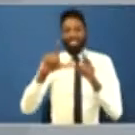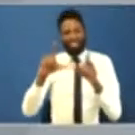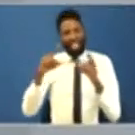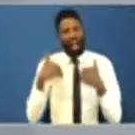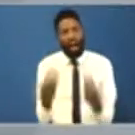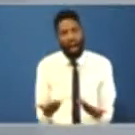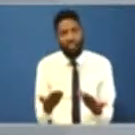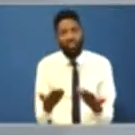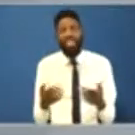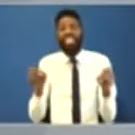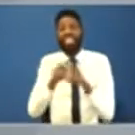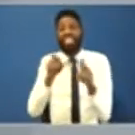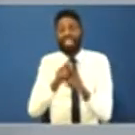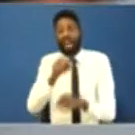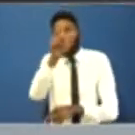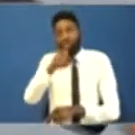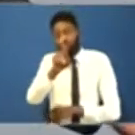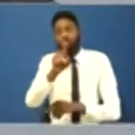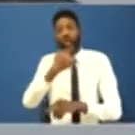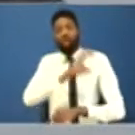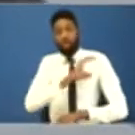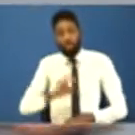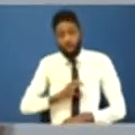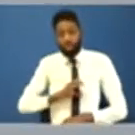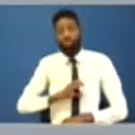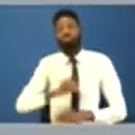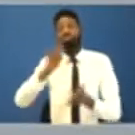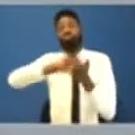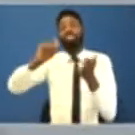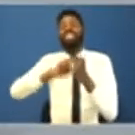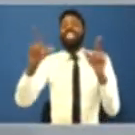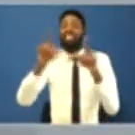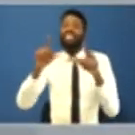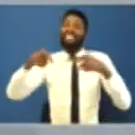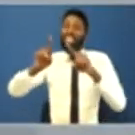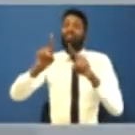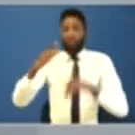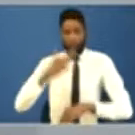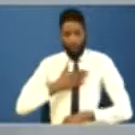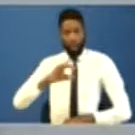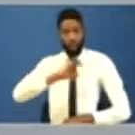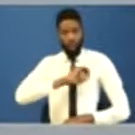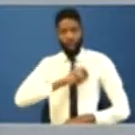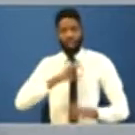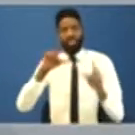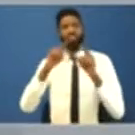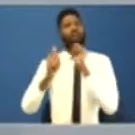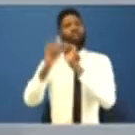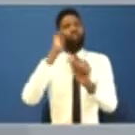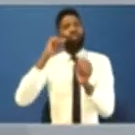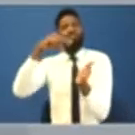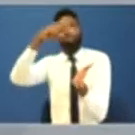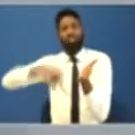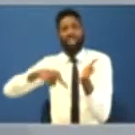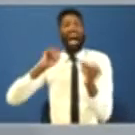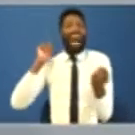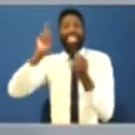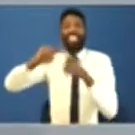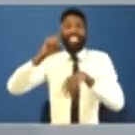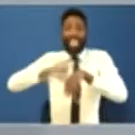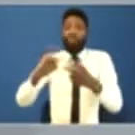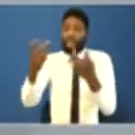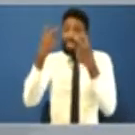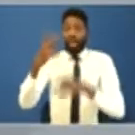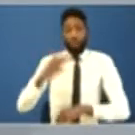that guy in a commission that wrote for him his certificate he couldn't look at my own certificate until he has seen my high school